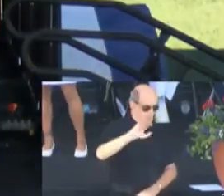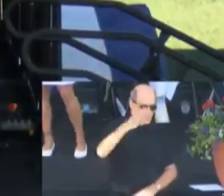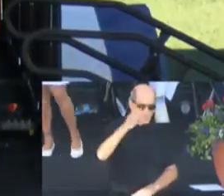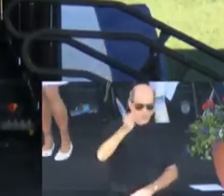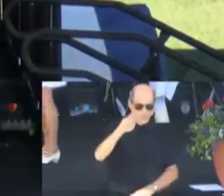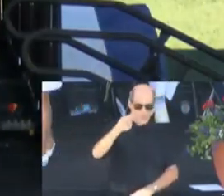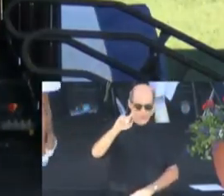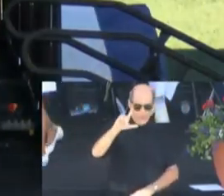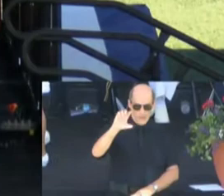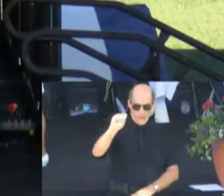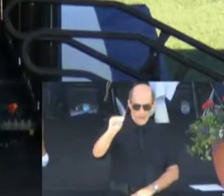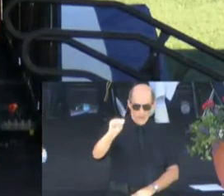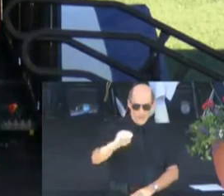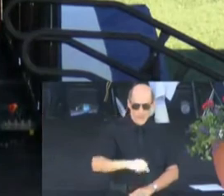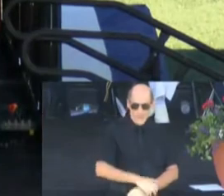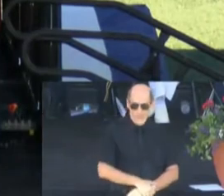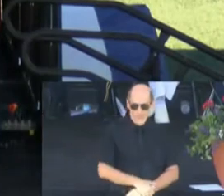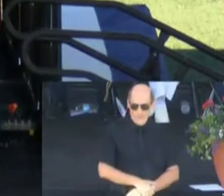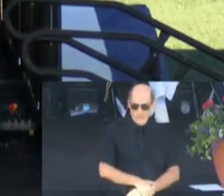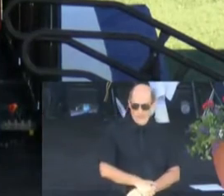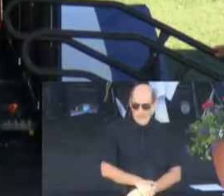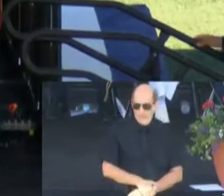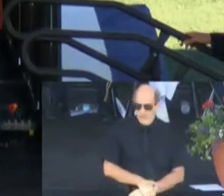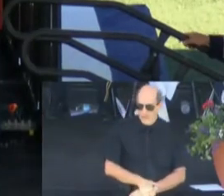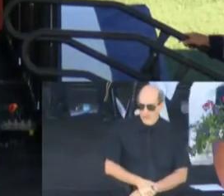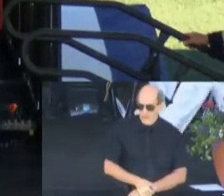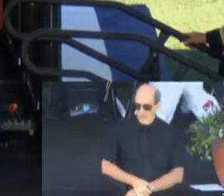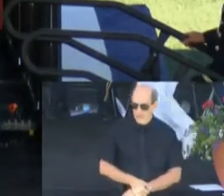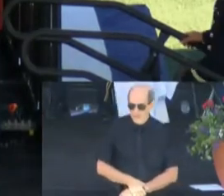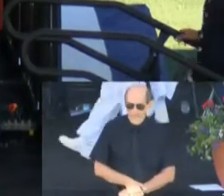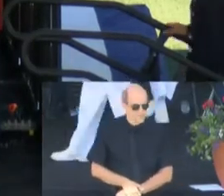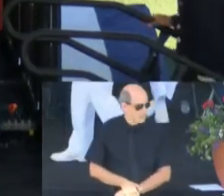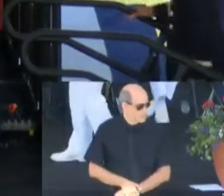Charles Walter Lomax.